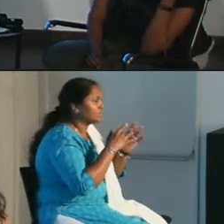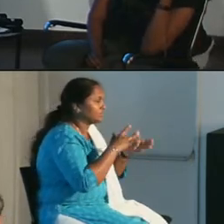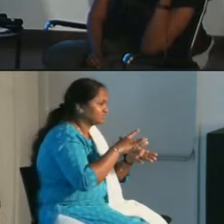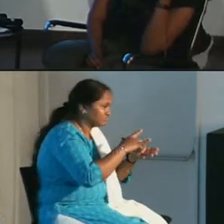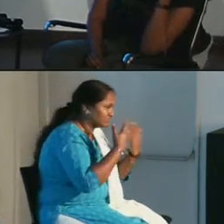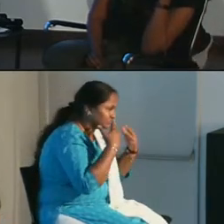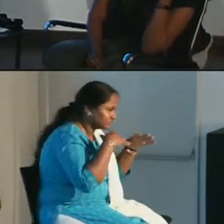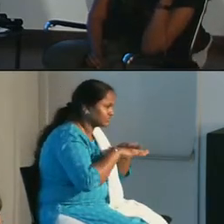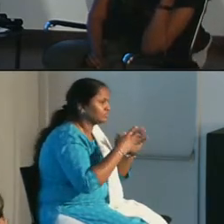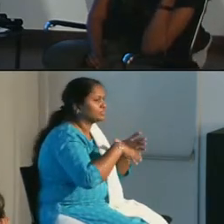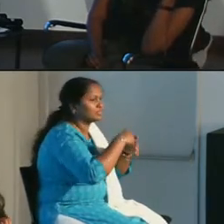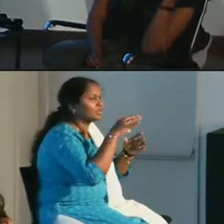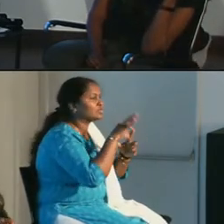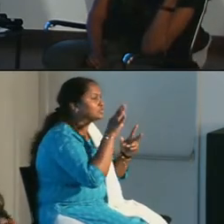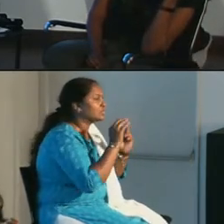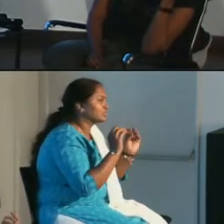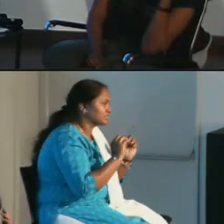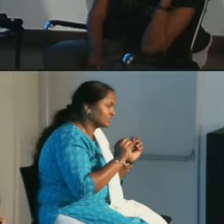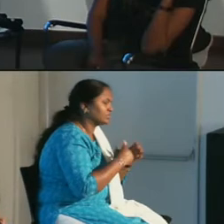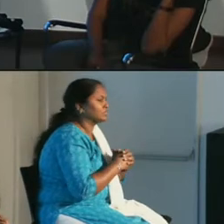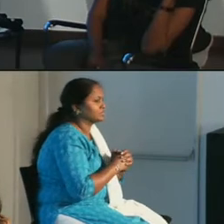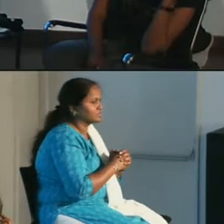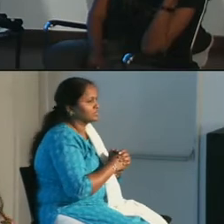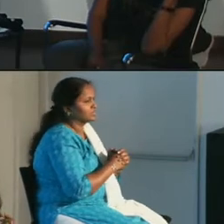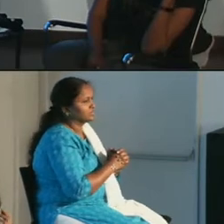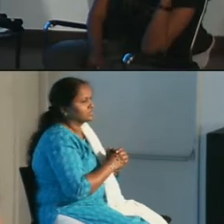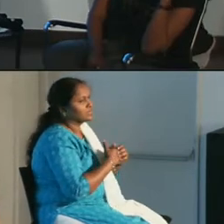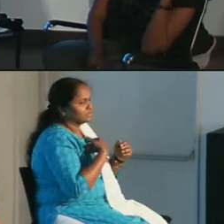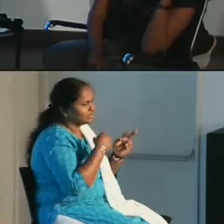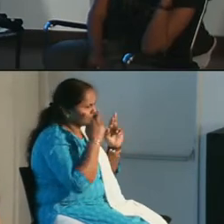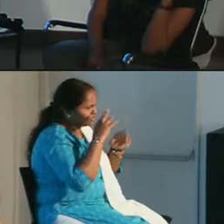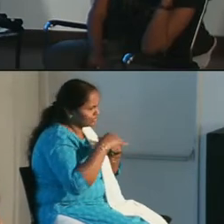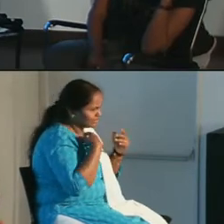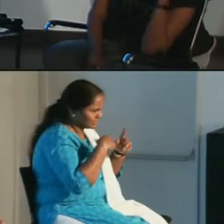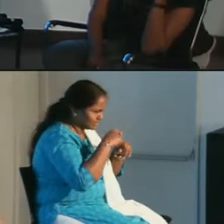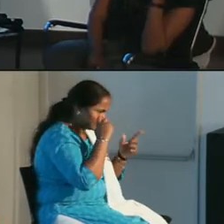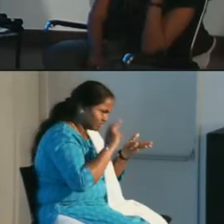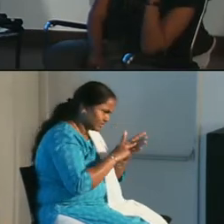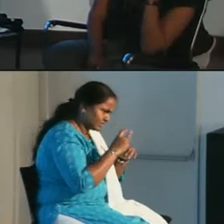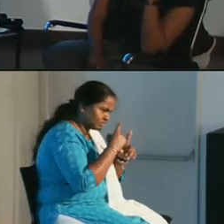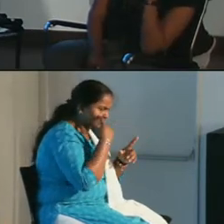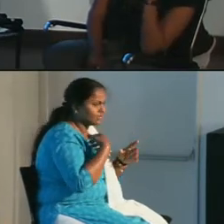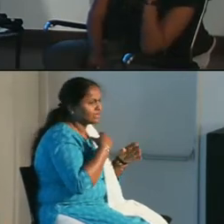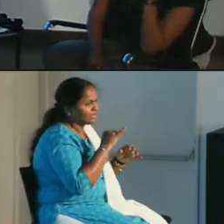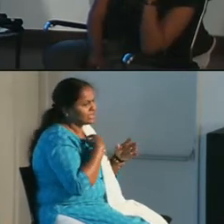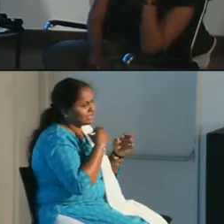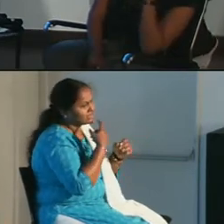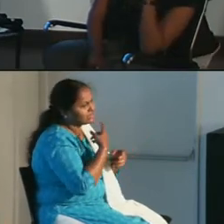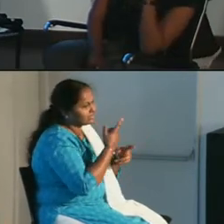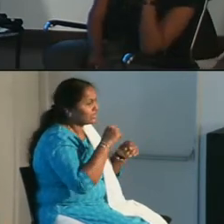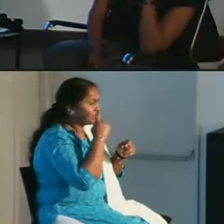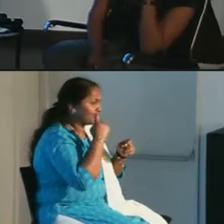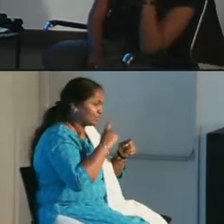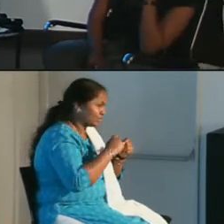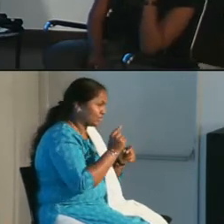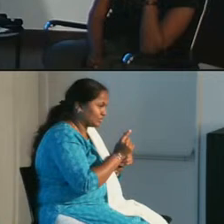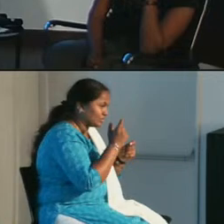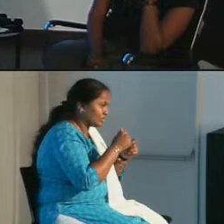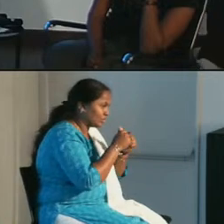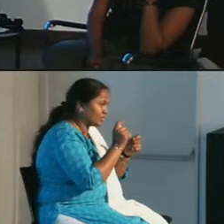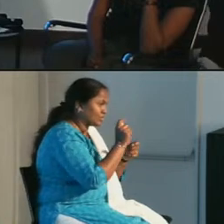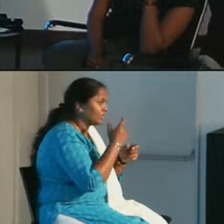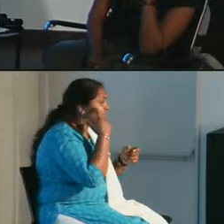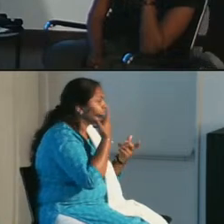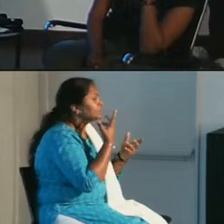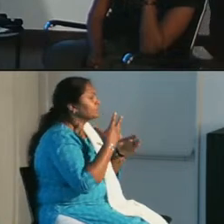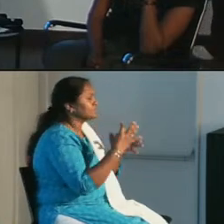space, not out of church. So, yeah, I hope that kind of nudge. And I would also say, using the word nudge, I see it all as a